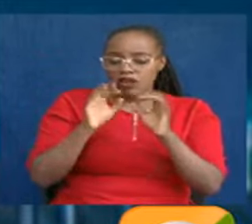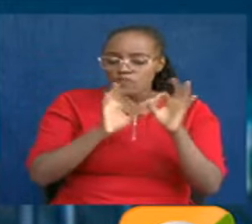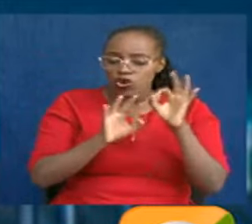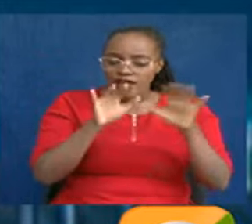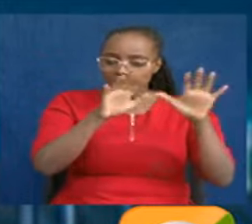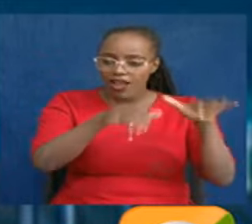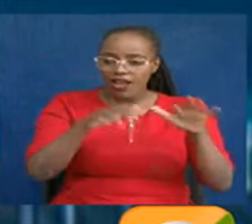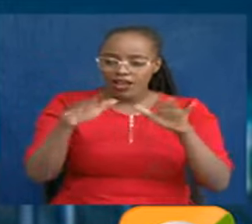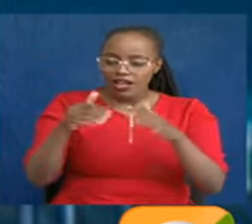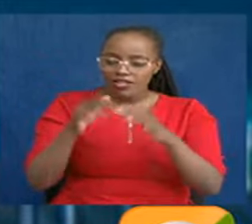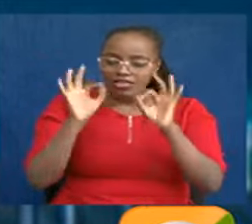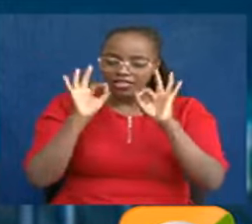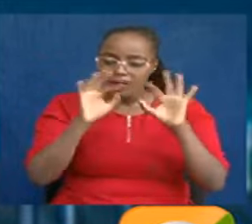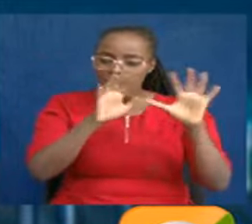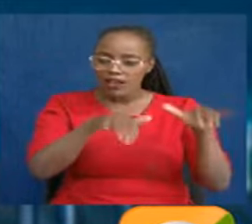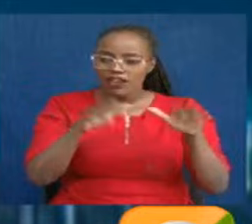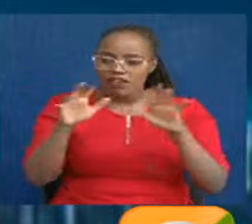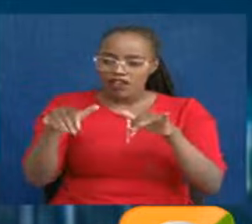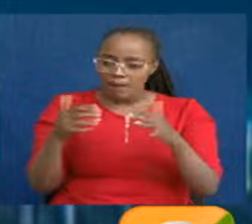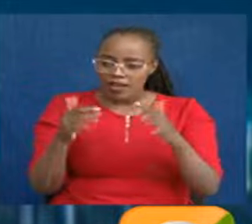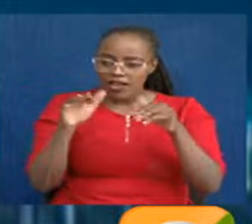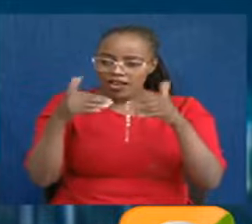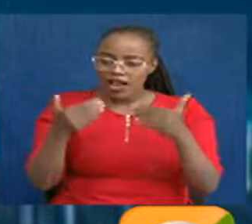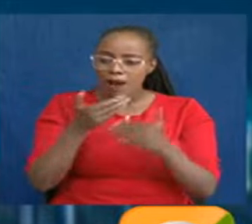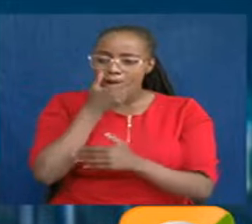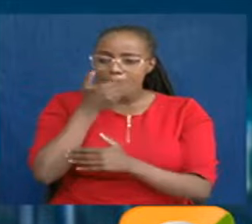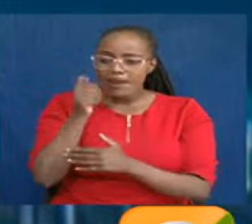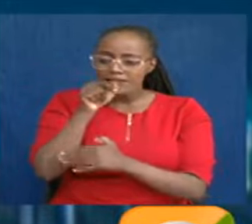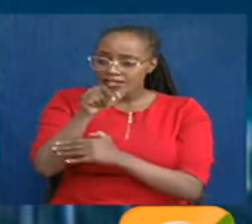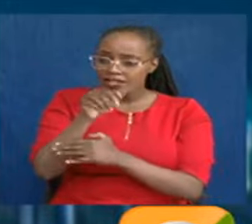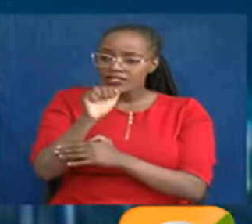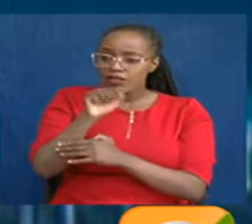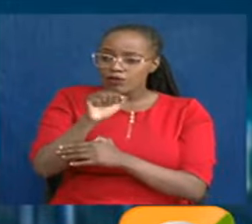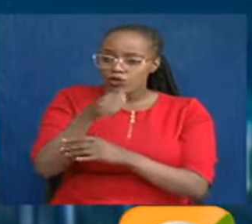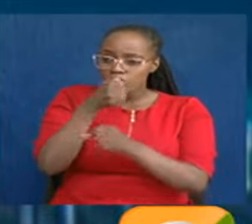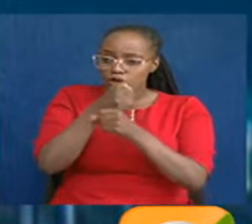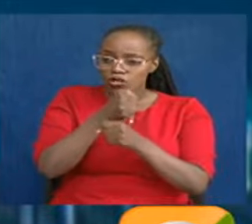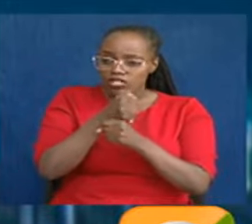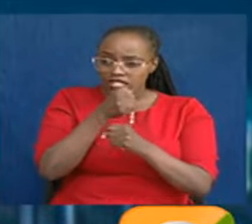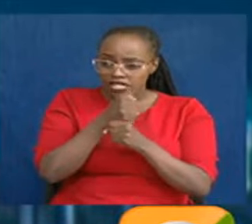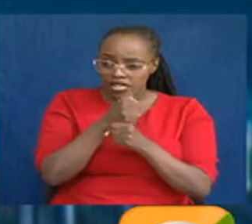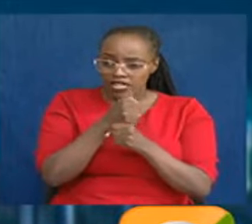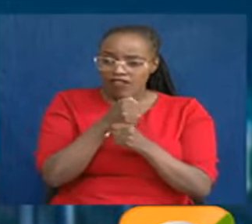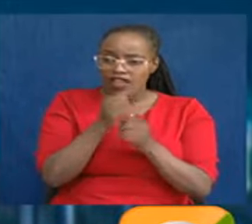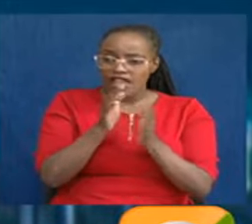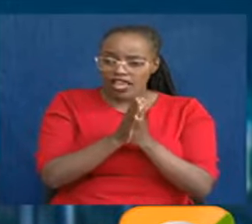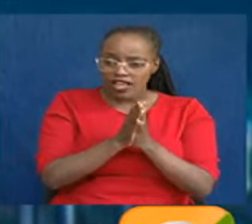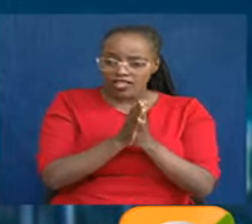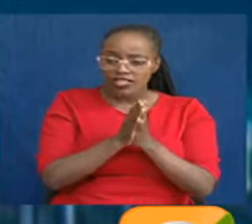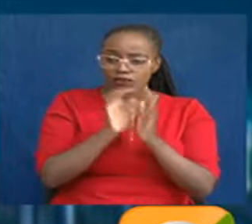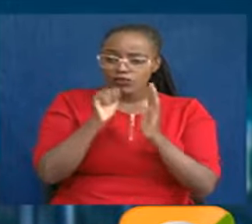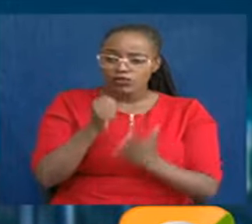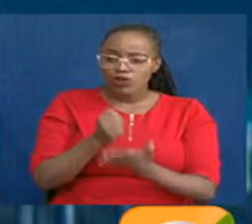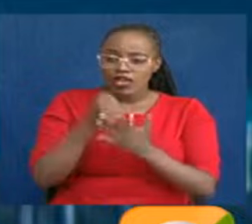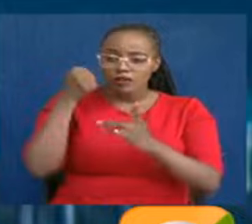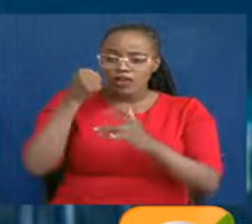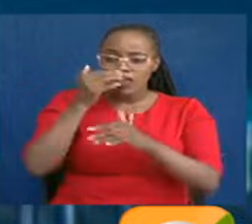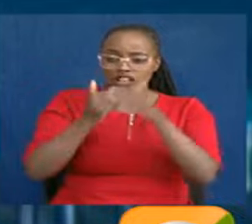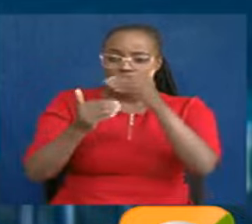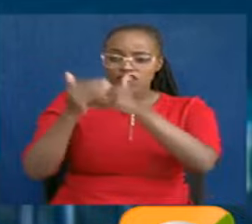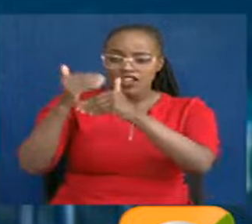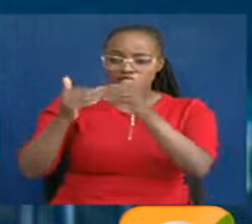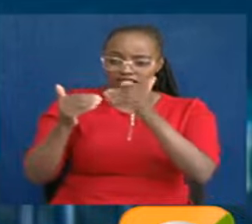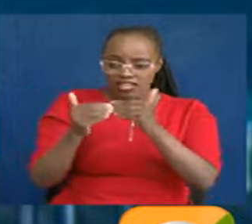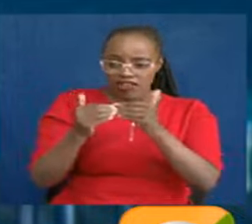the smart farming, right? Mm-hmm. Looking into how best that this drone technology, robotic solutions can help in infrastructure. So